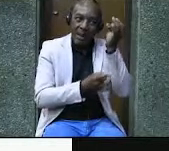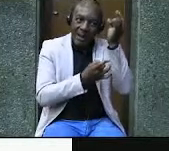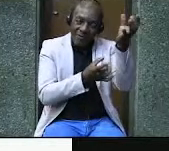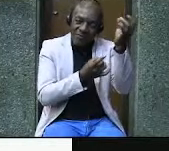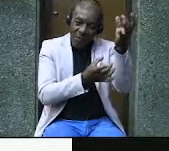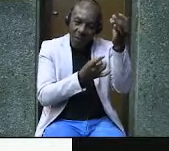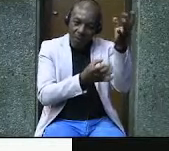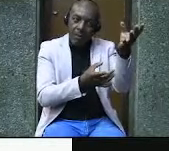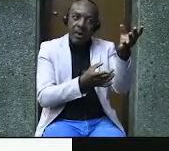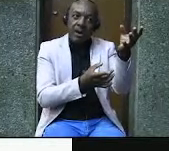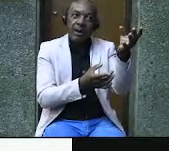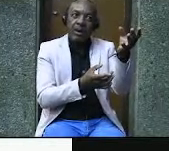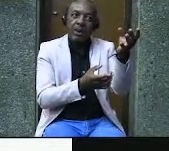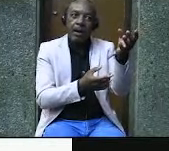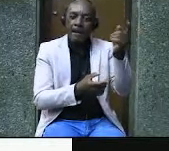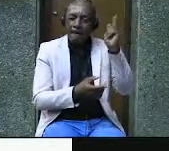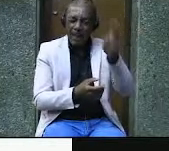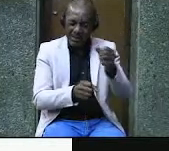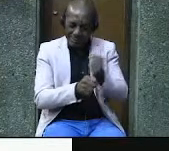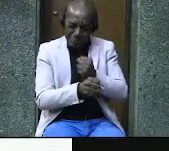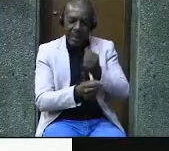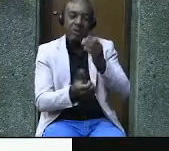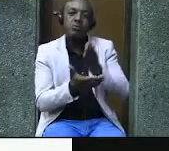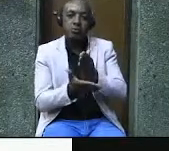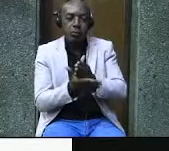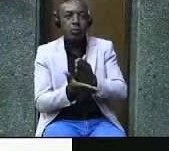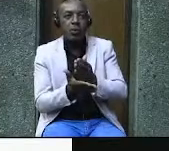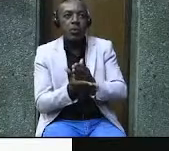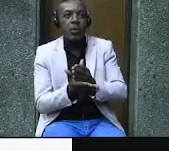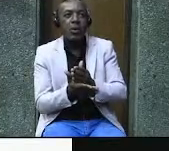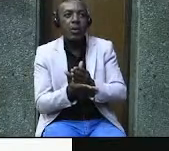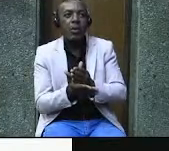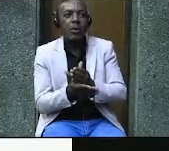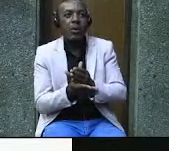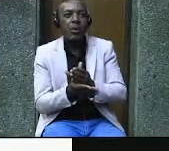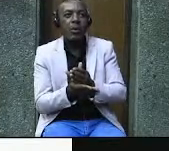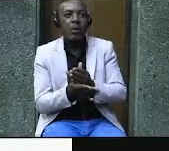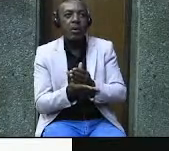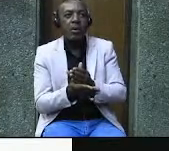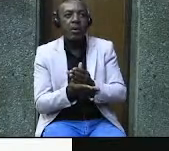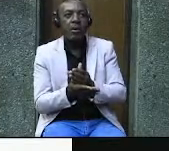expropriate, we have to make sure that the